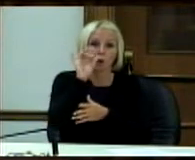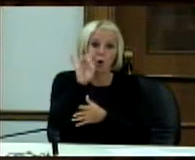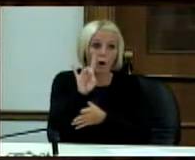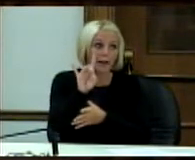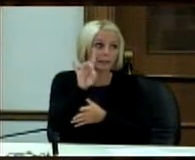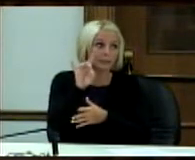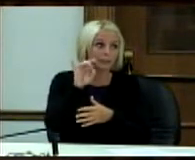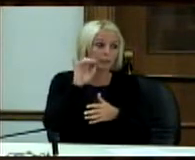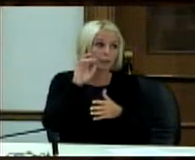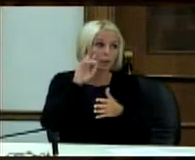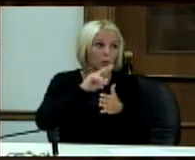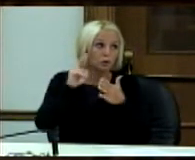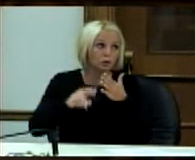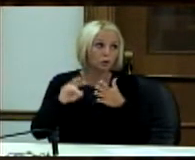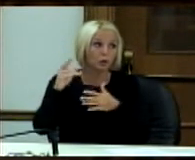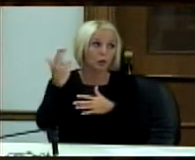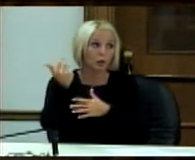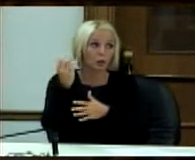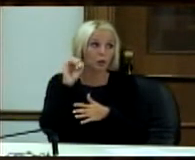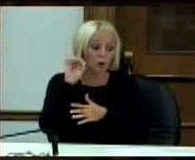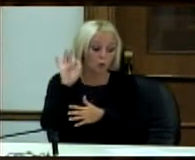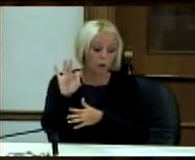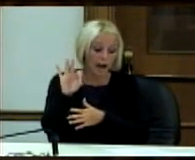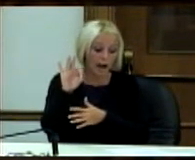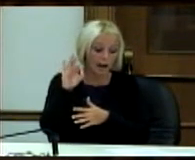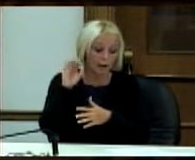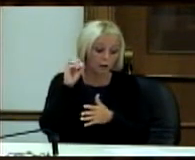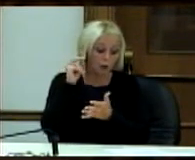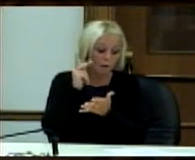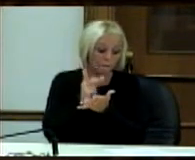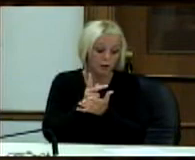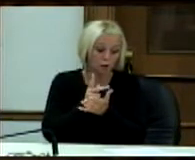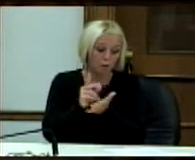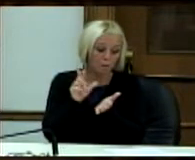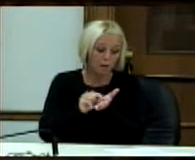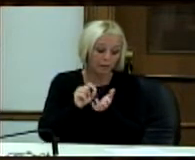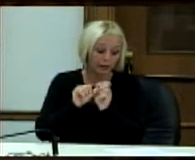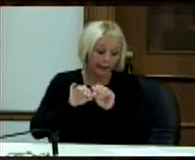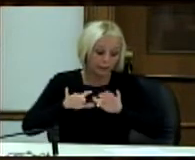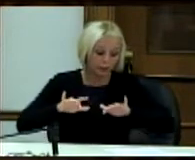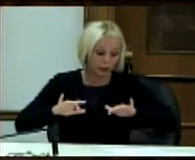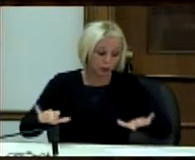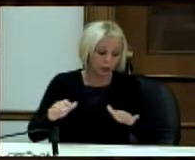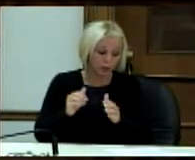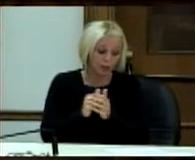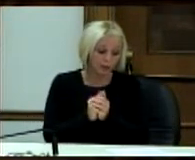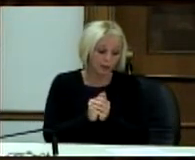designation of depositories, Resolution 1309, designation of official publication,